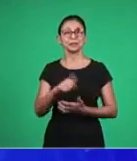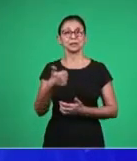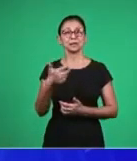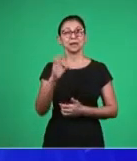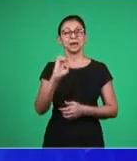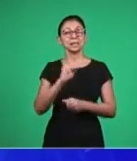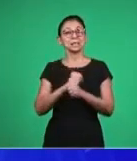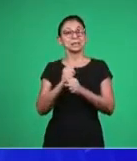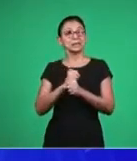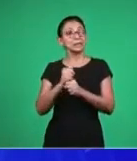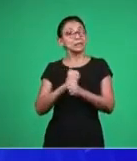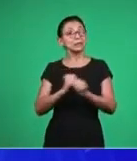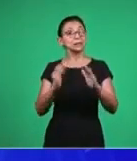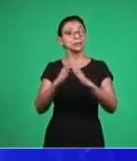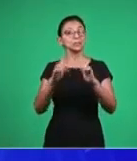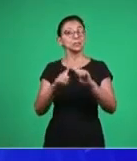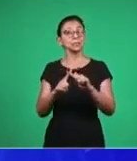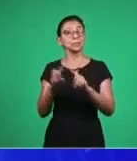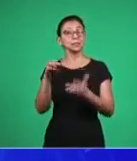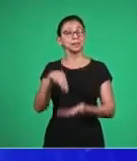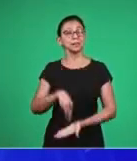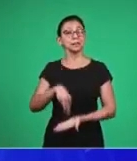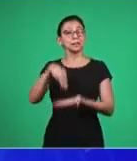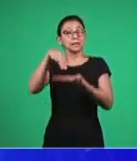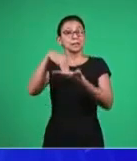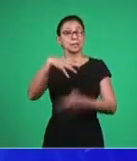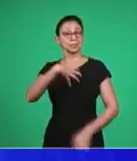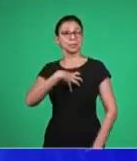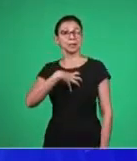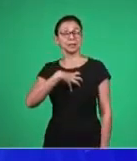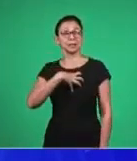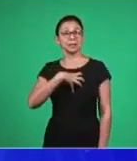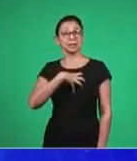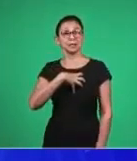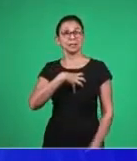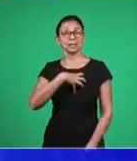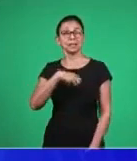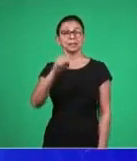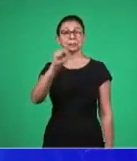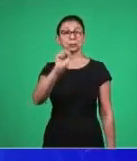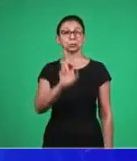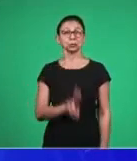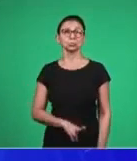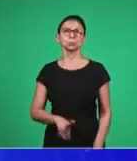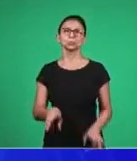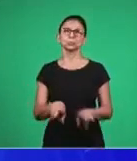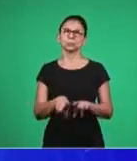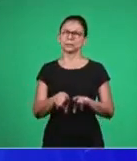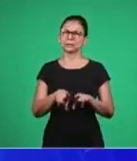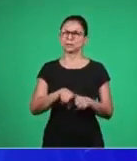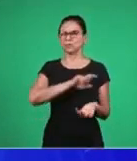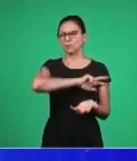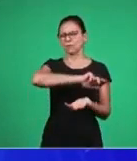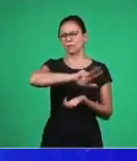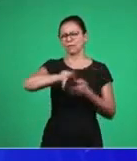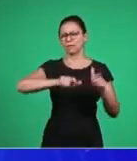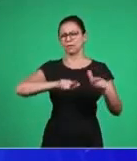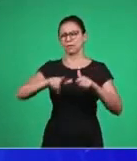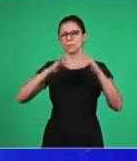a birthday service in Suzinho, in Bahia. And also there was evangelizations